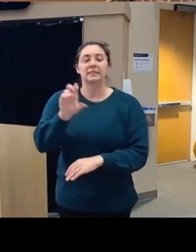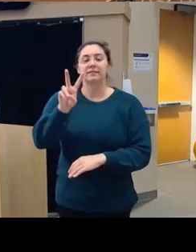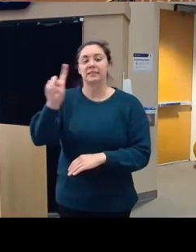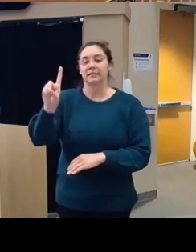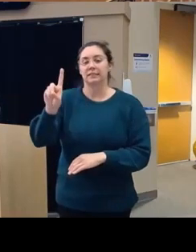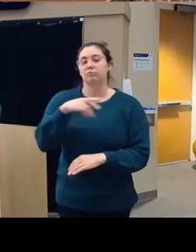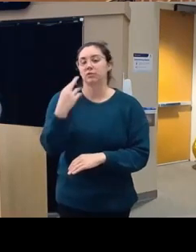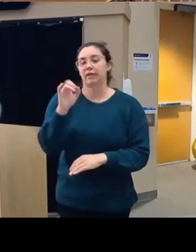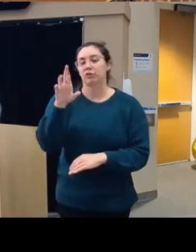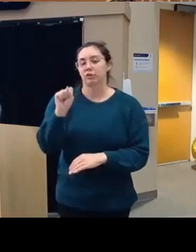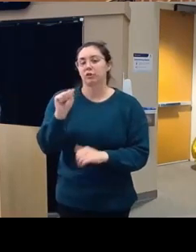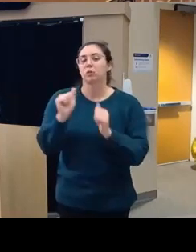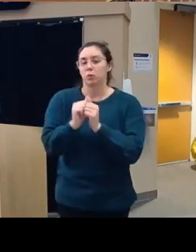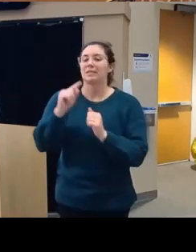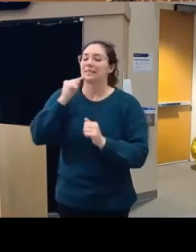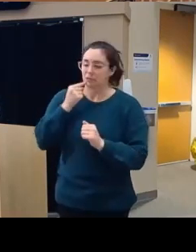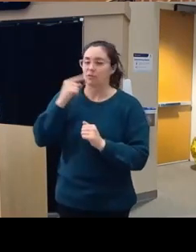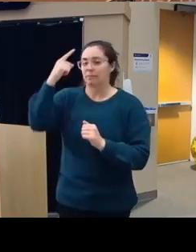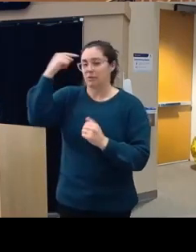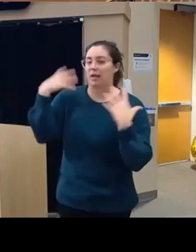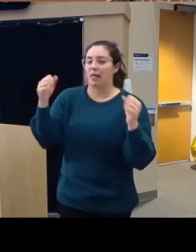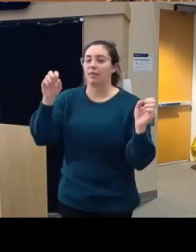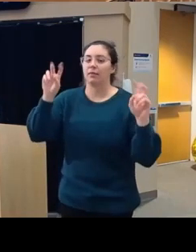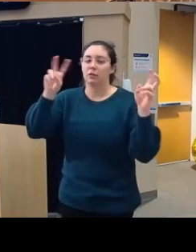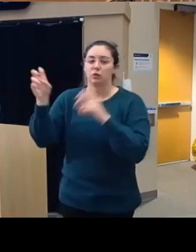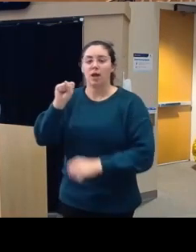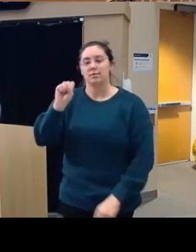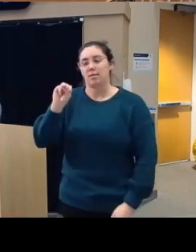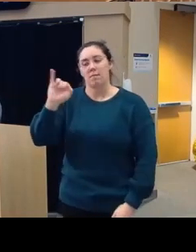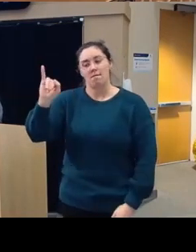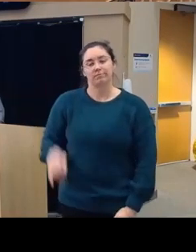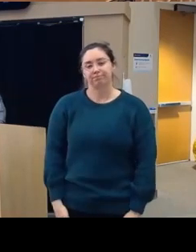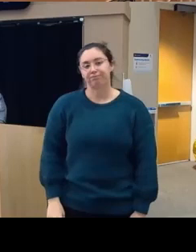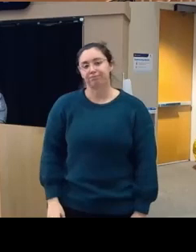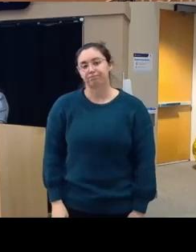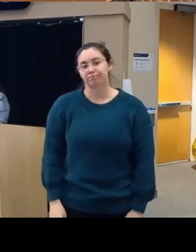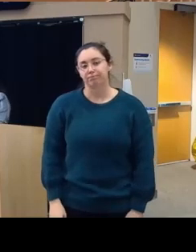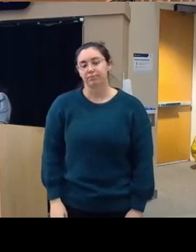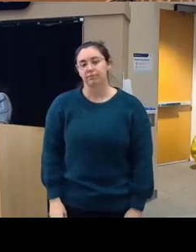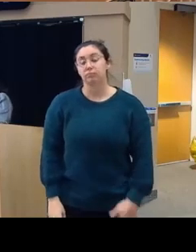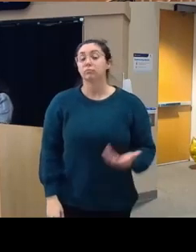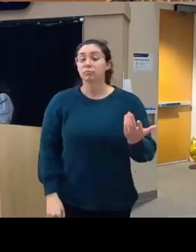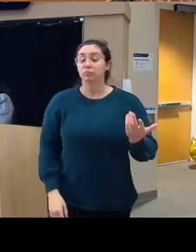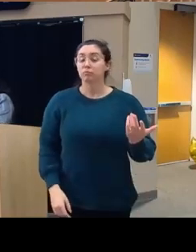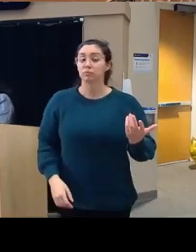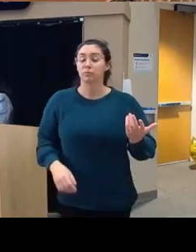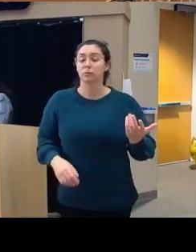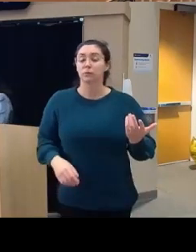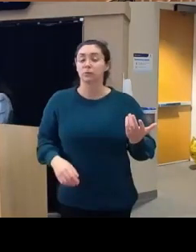CVD risk factors in people with serious mental illness or SMI. Okay, so we were actually